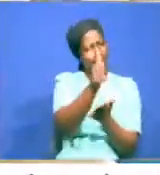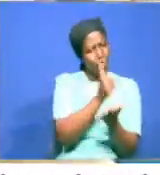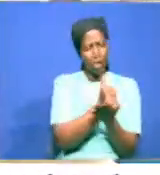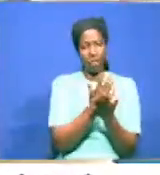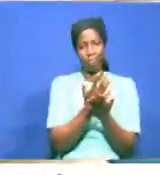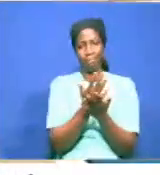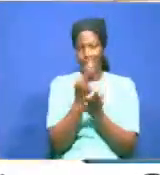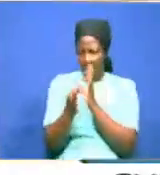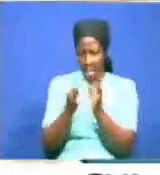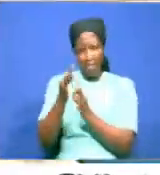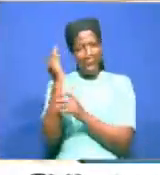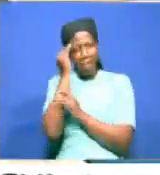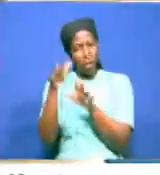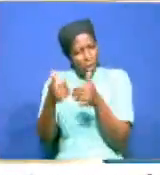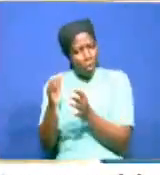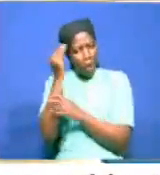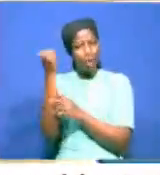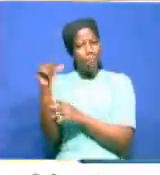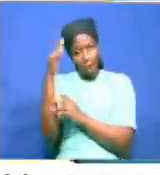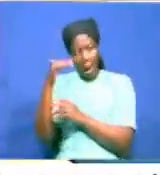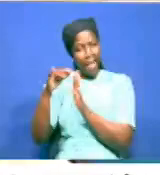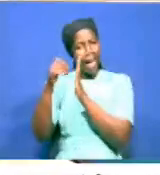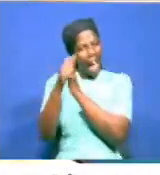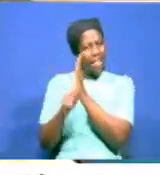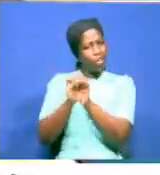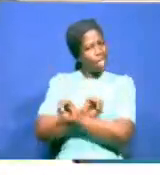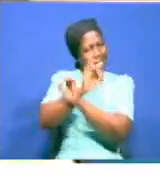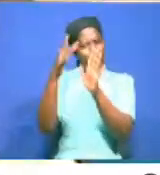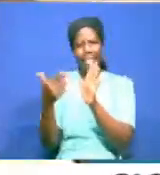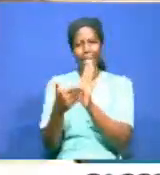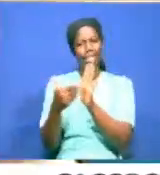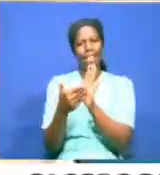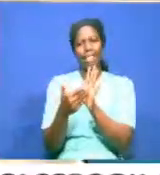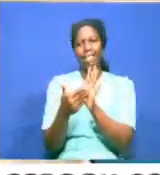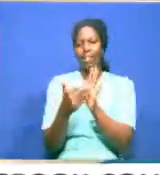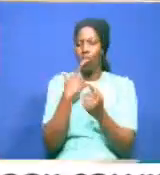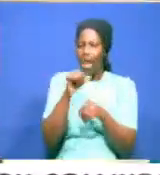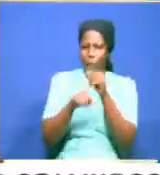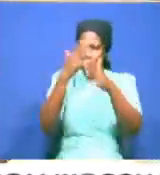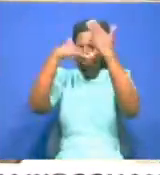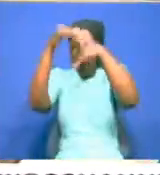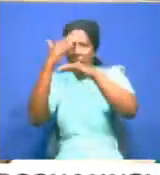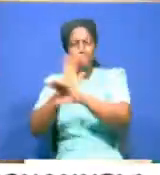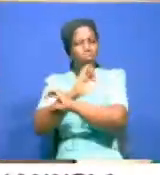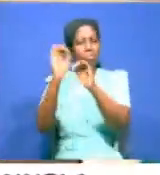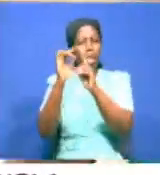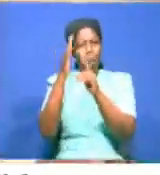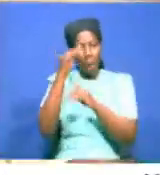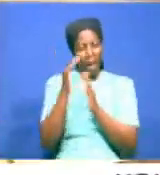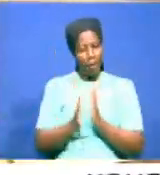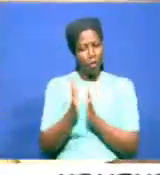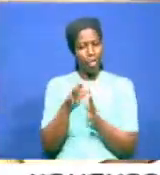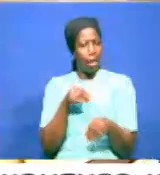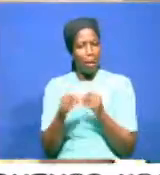have papers or not, because the article says clearly and does not state whether they are qualifications, because a person with disability can do a